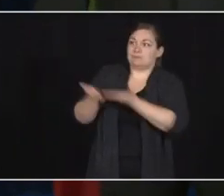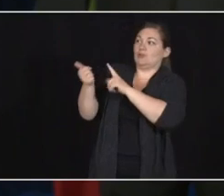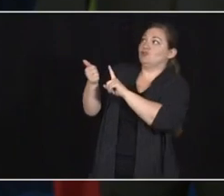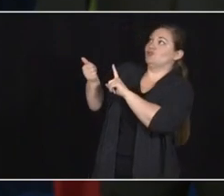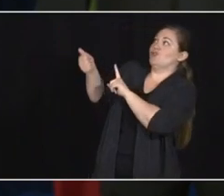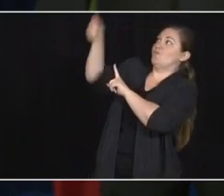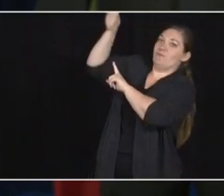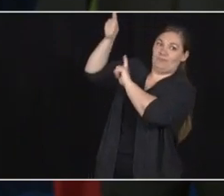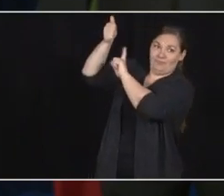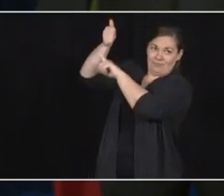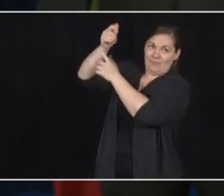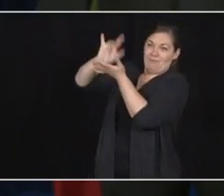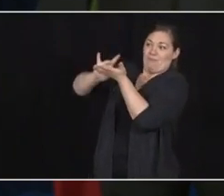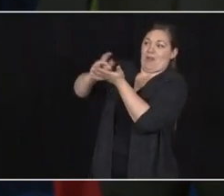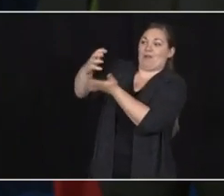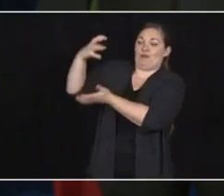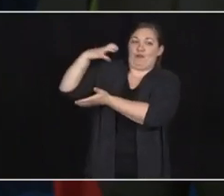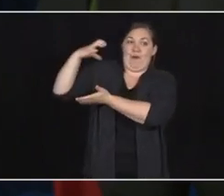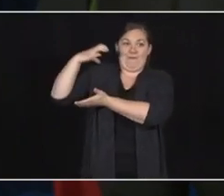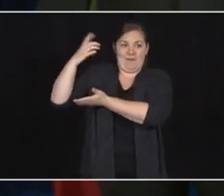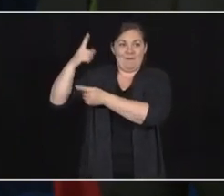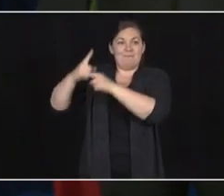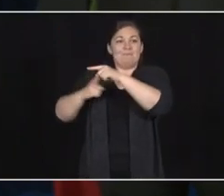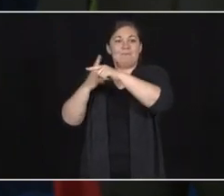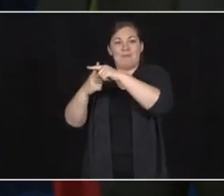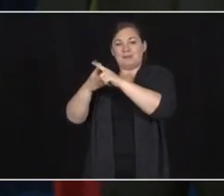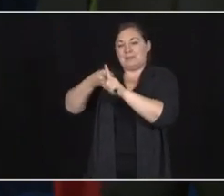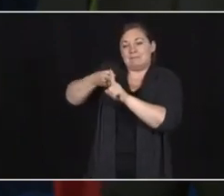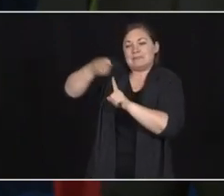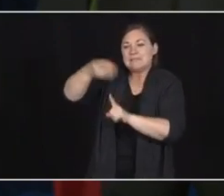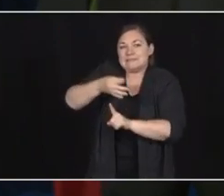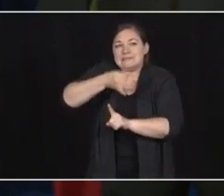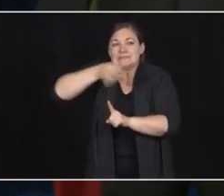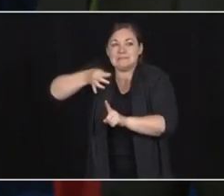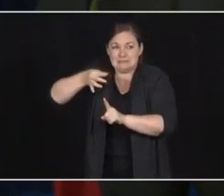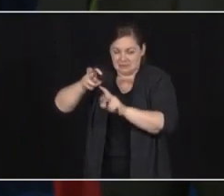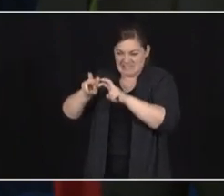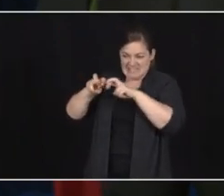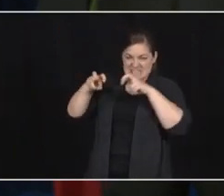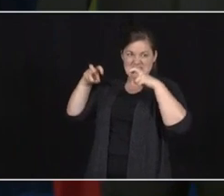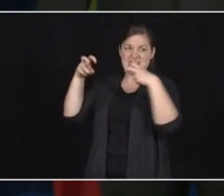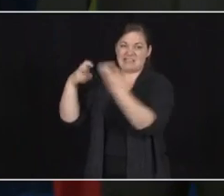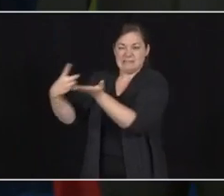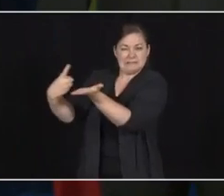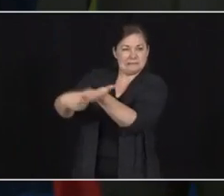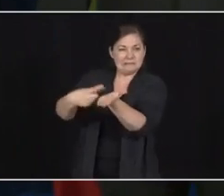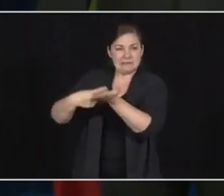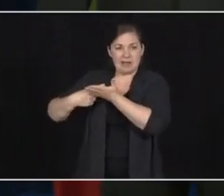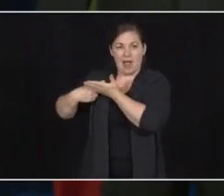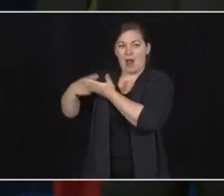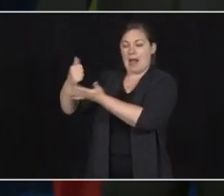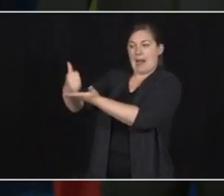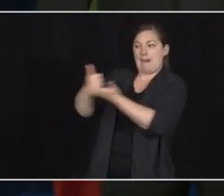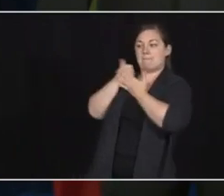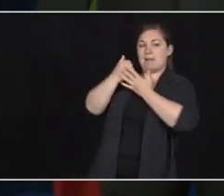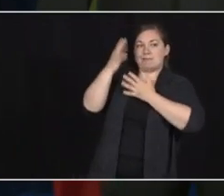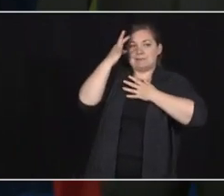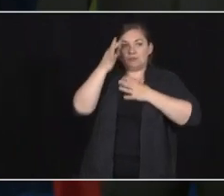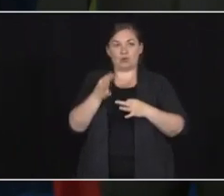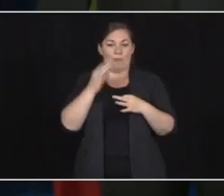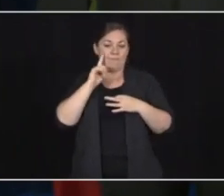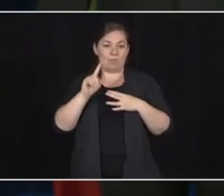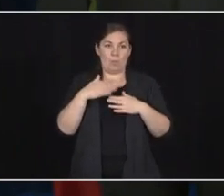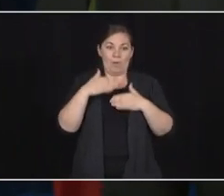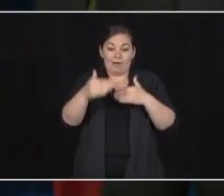the public health officers at the command table. And that will help guide us to stage two, both in terms of